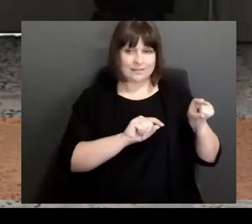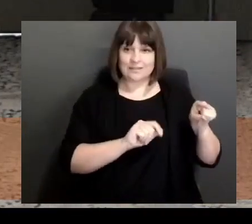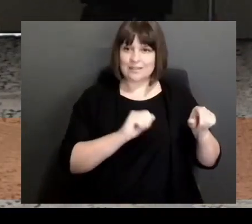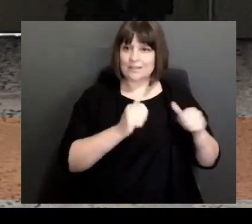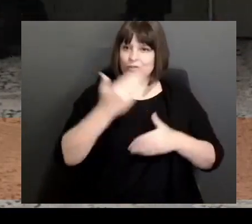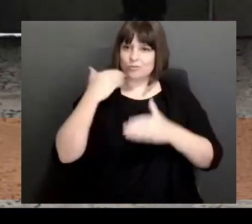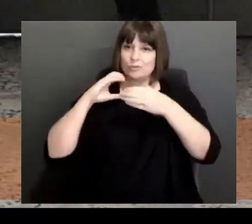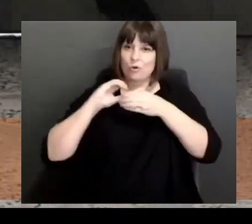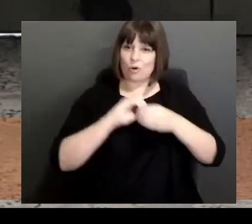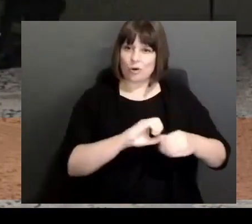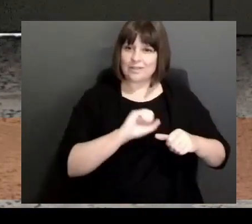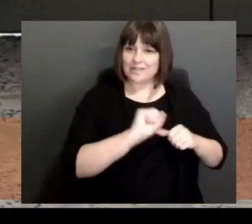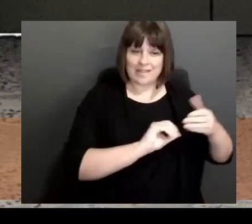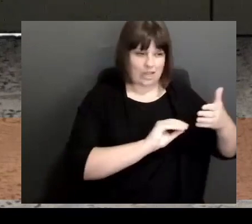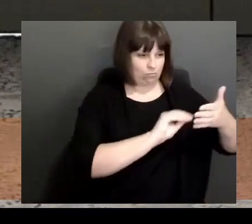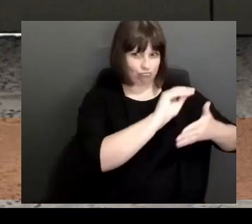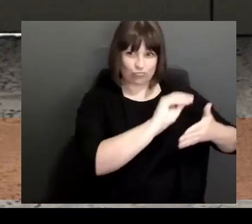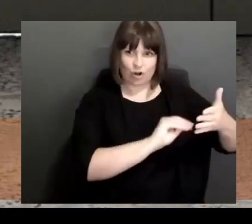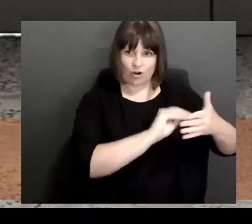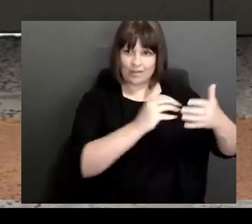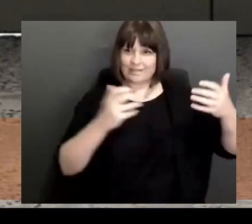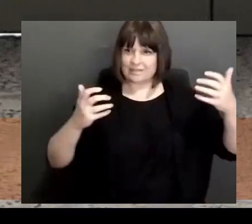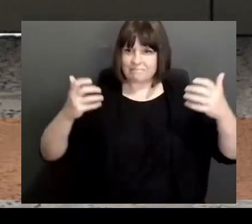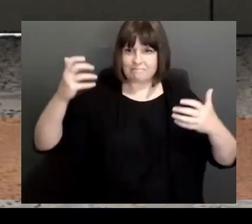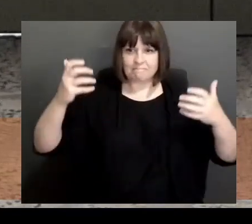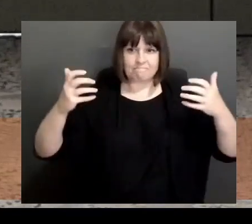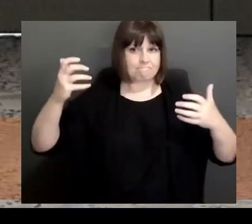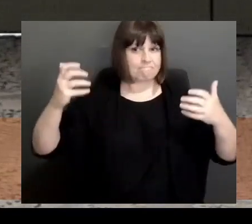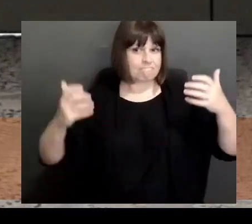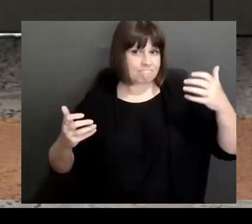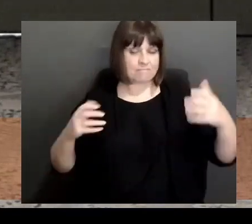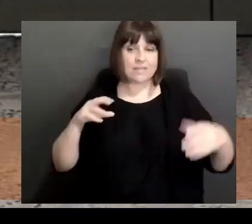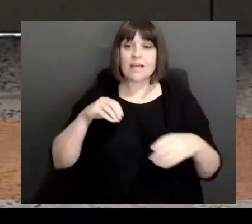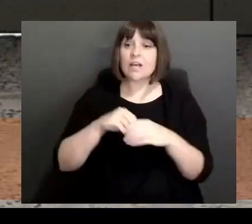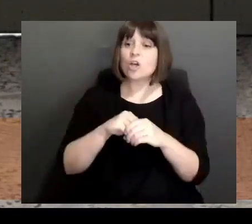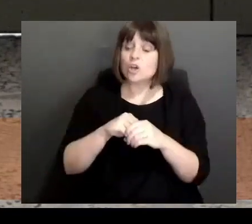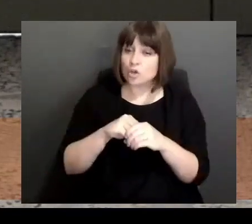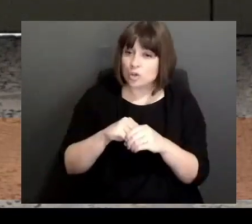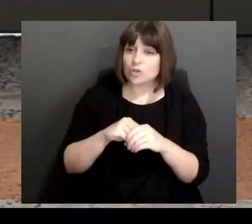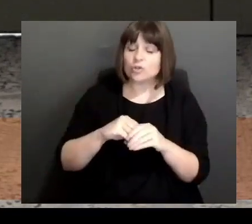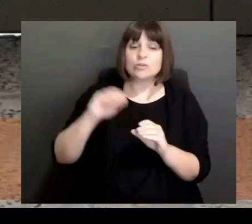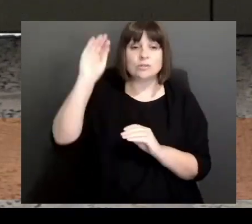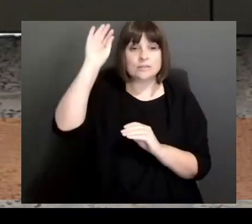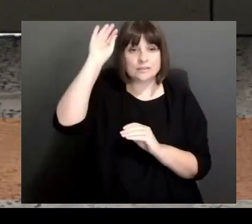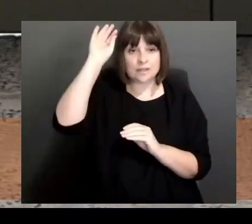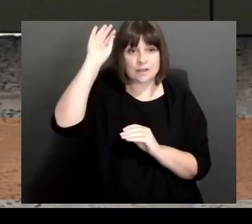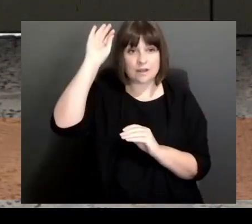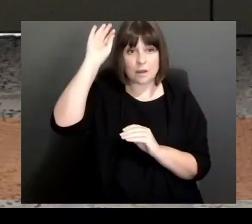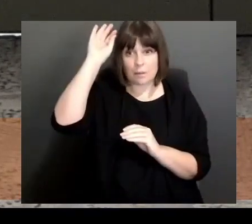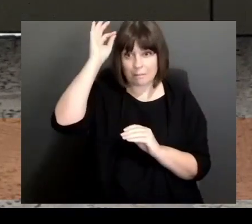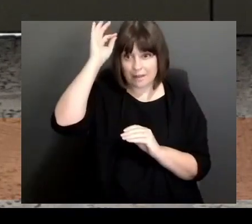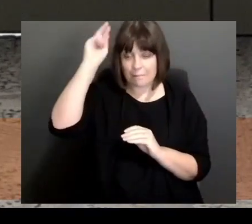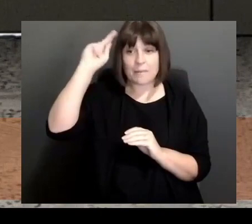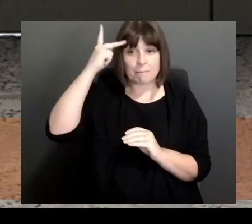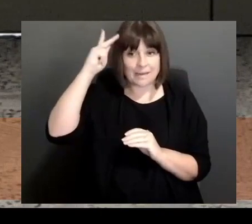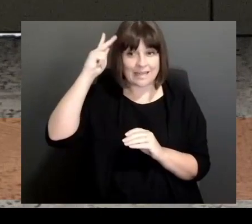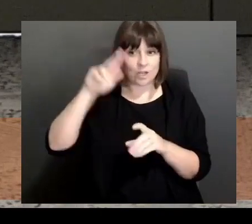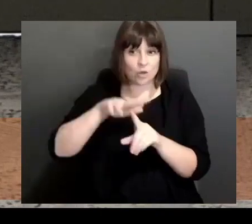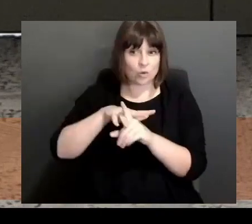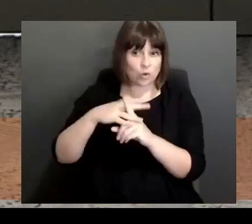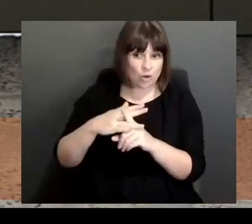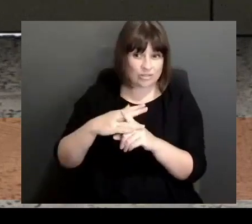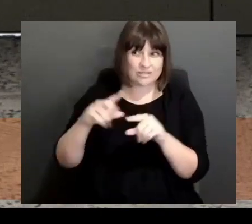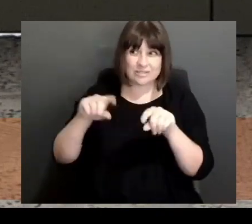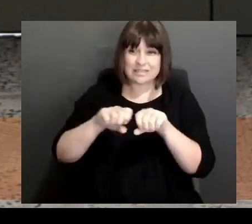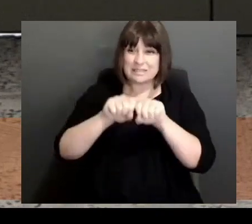and aspirations. This extends to the political context and government processes that are system heavy and do not allow